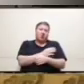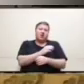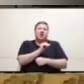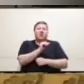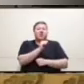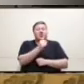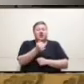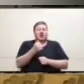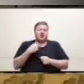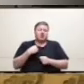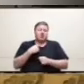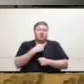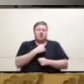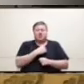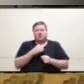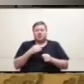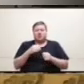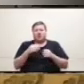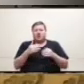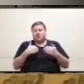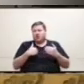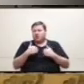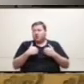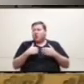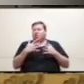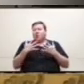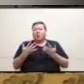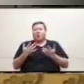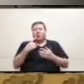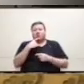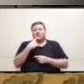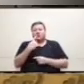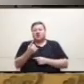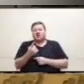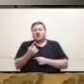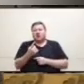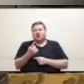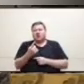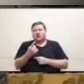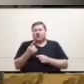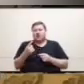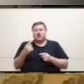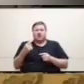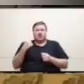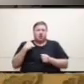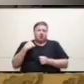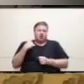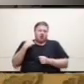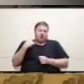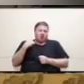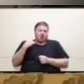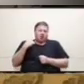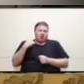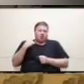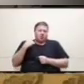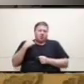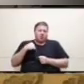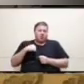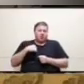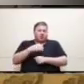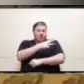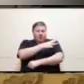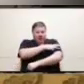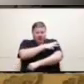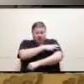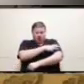administration? Or did you say they participated as municipal managers when in fact